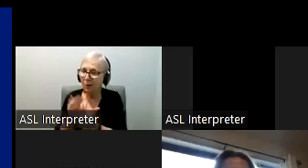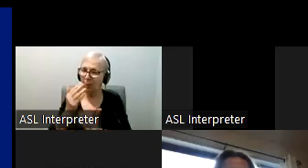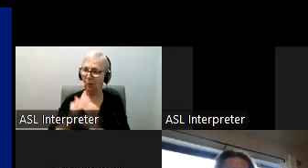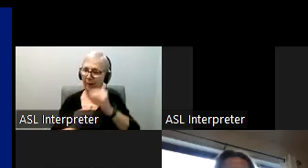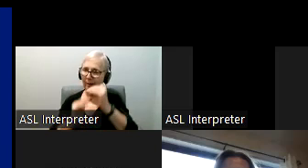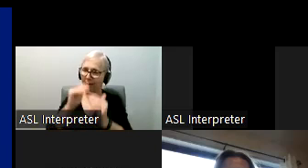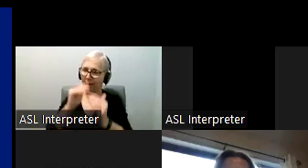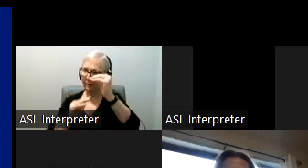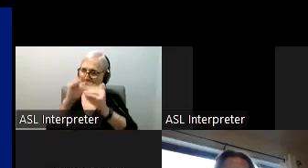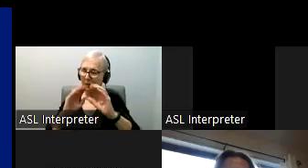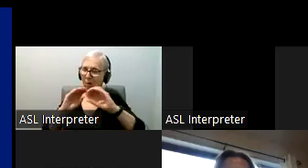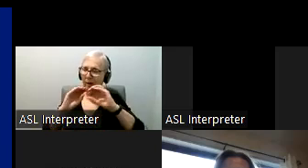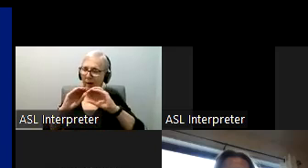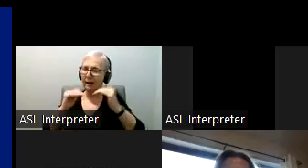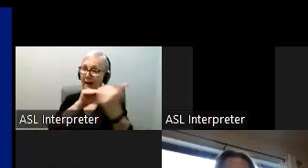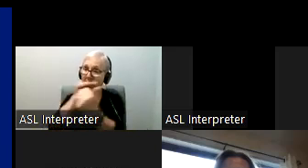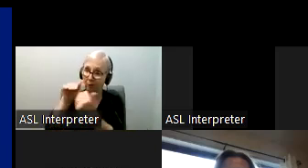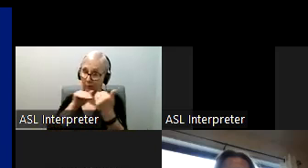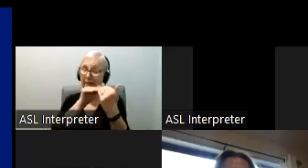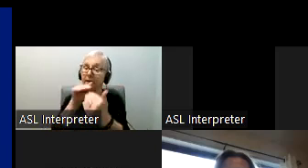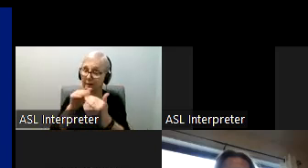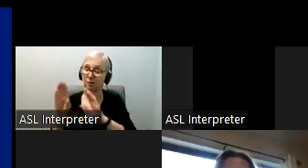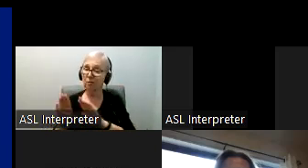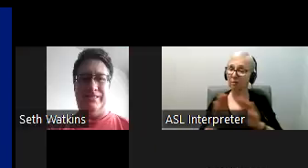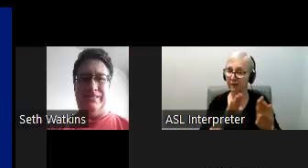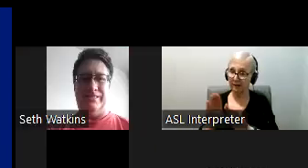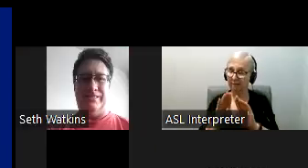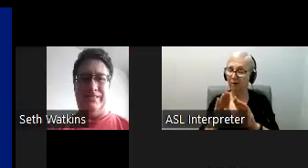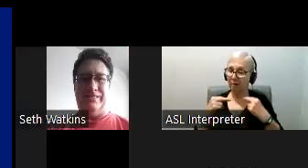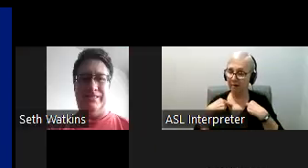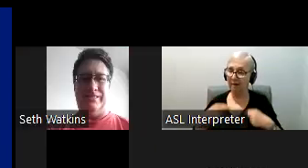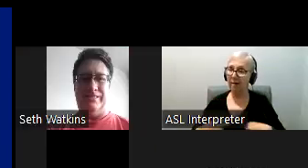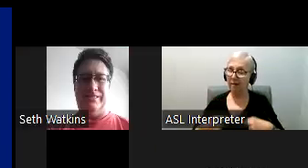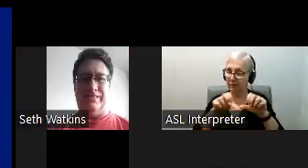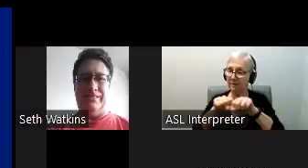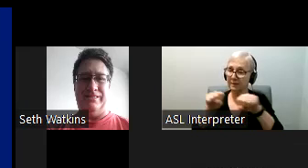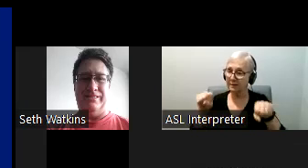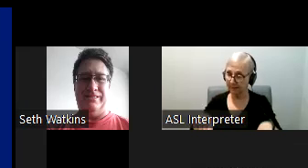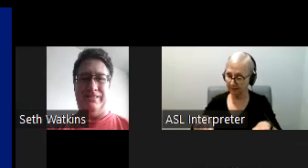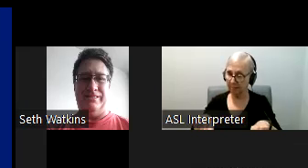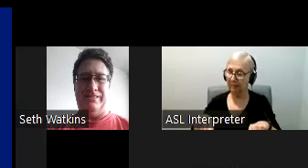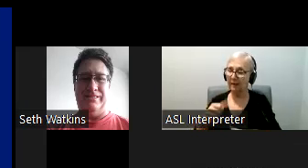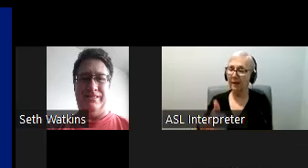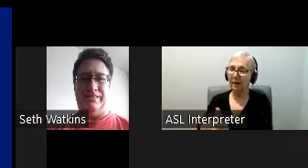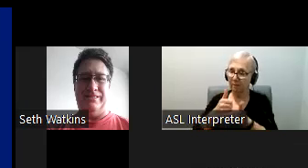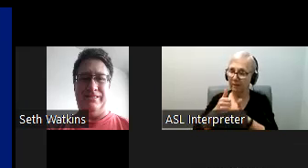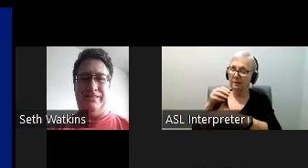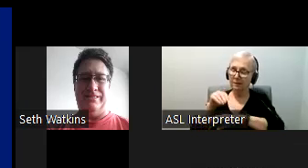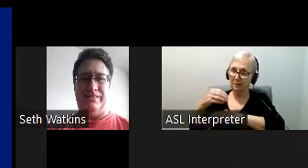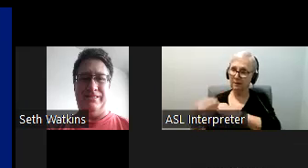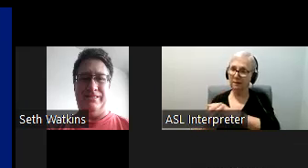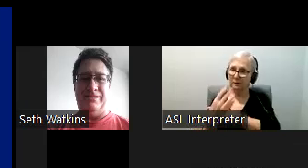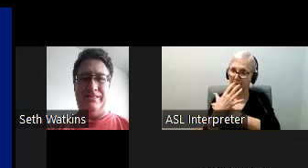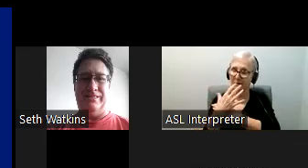into the behavioral health system. Dr. Donna Haynes is also helping consult with us on it. She works